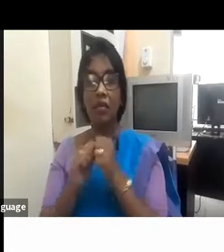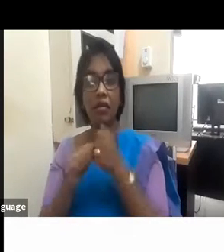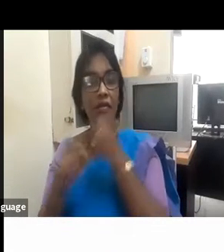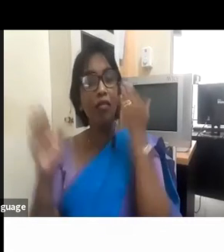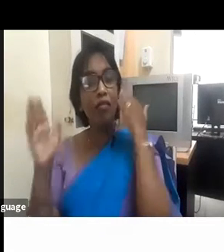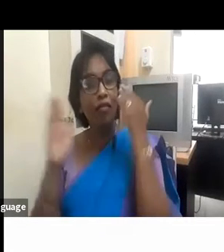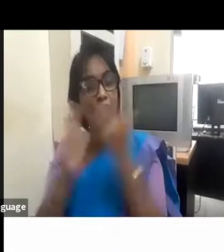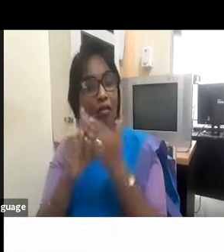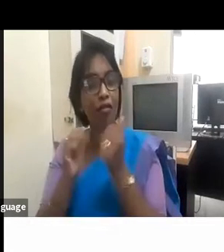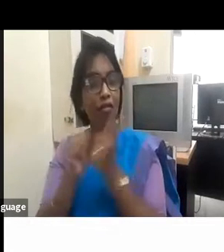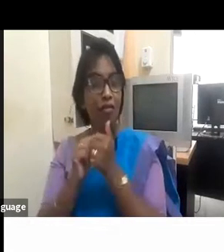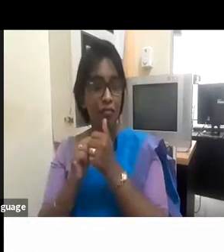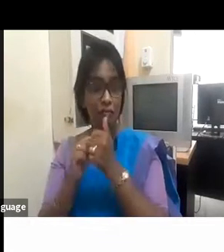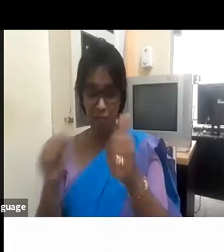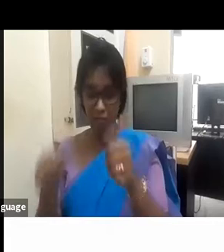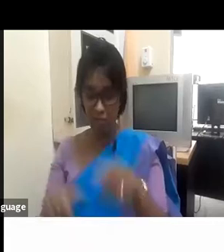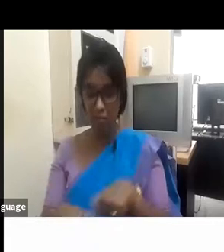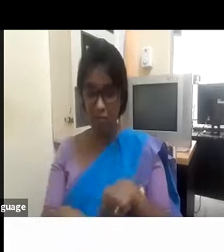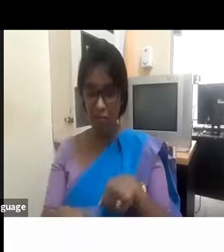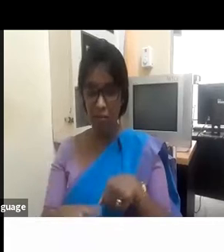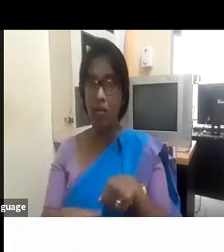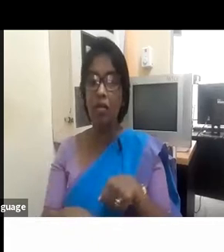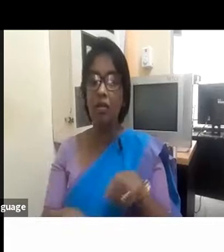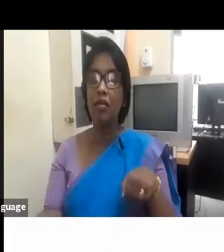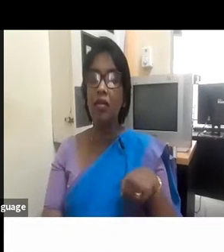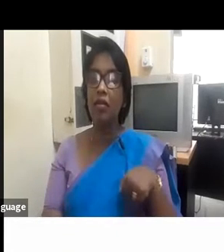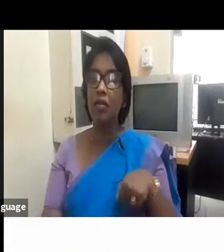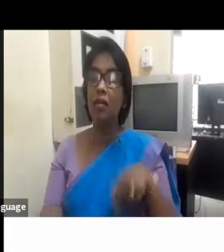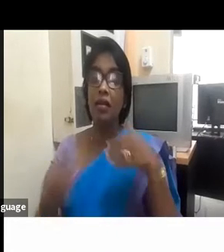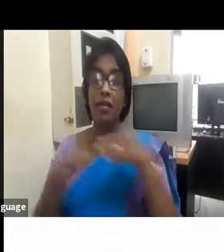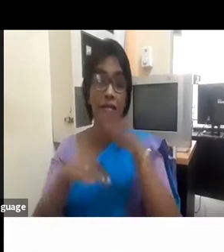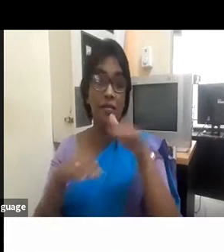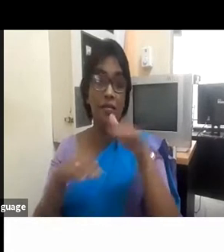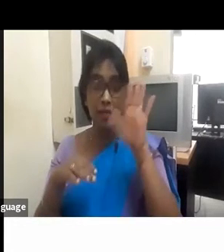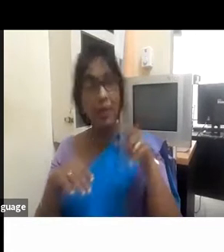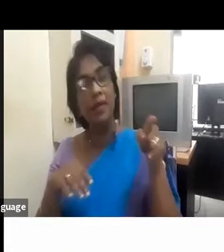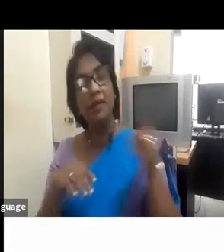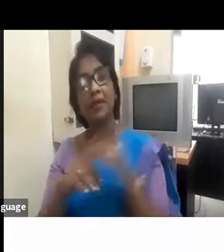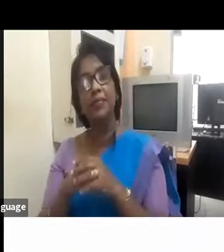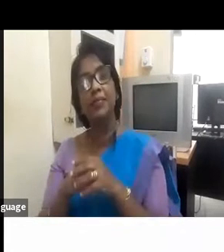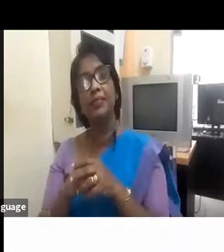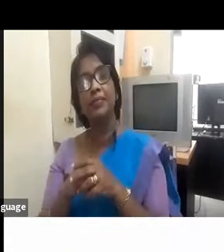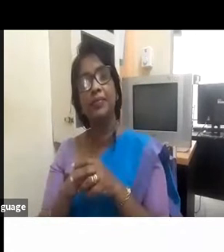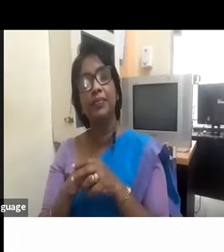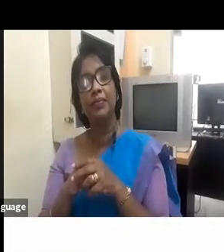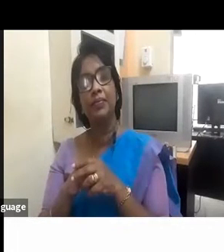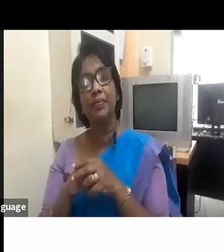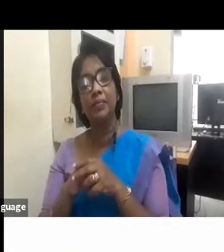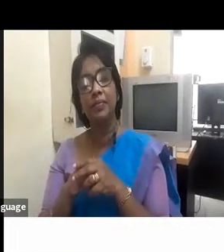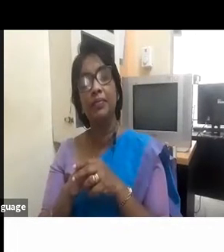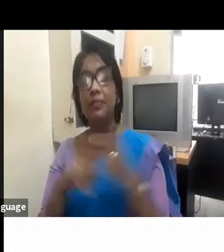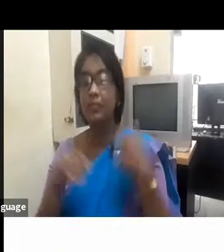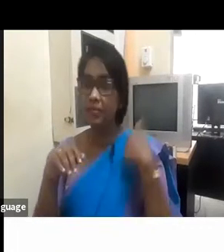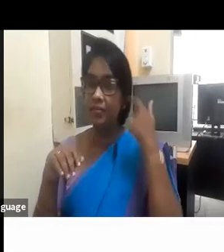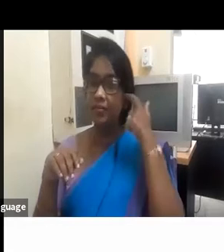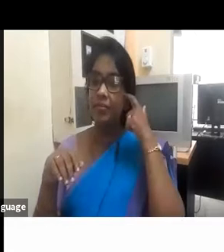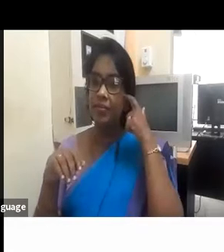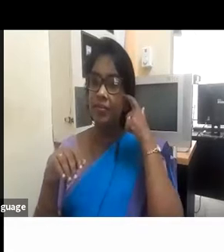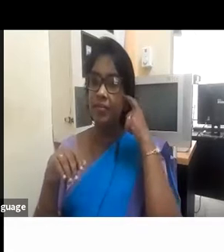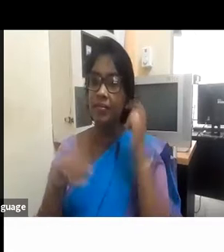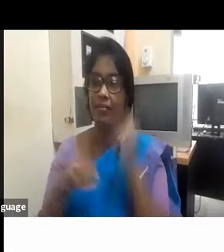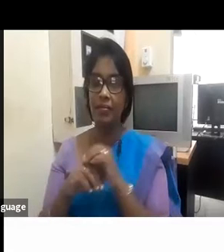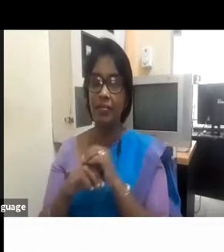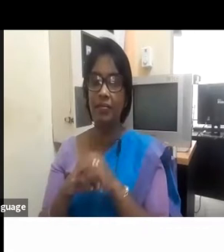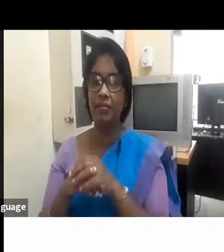also mobile. And so I think really it is to work with a, with